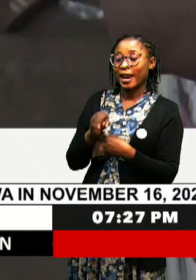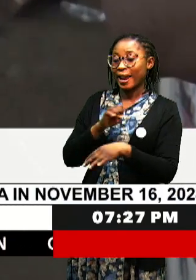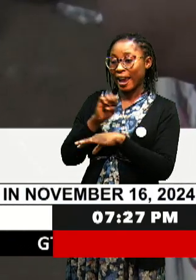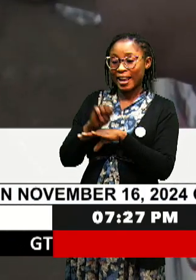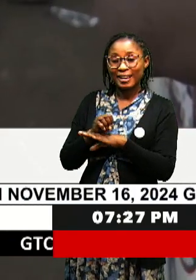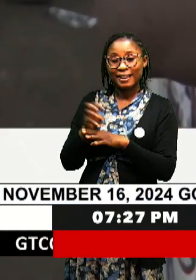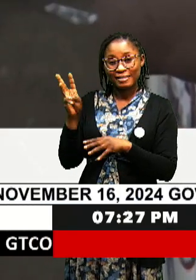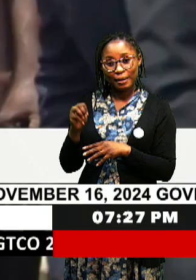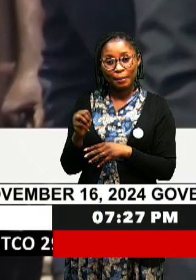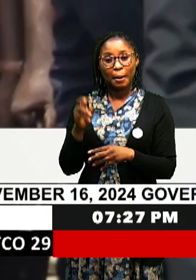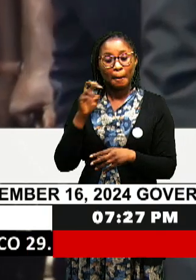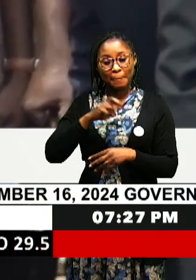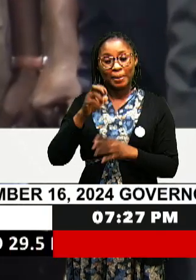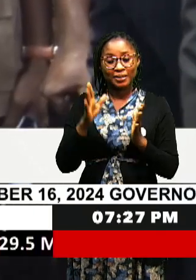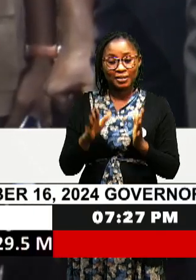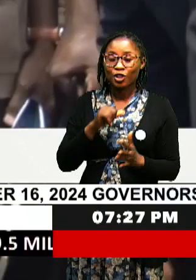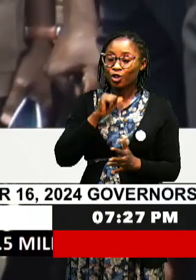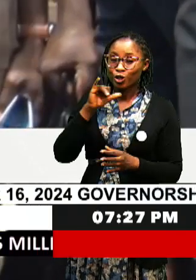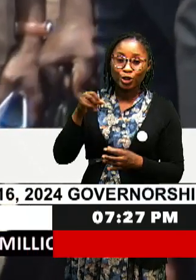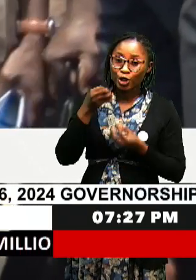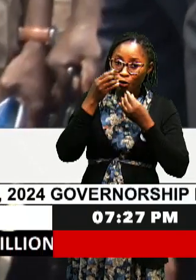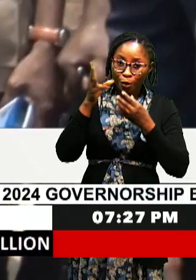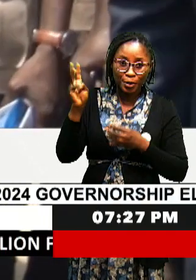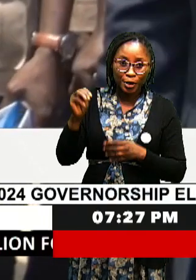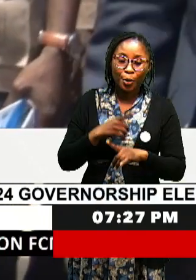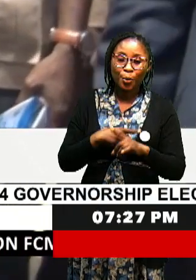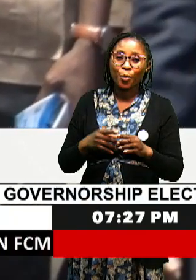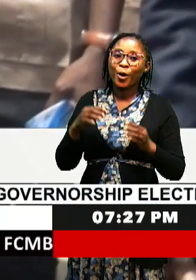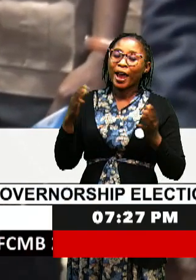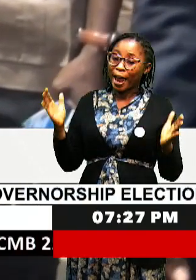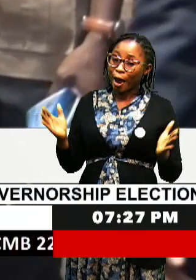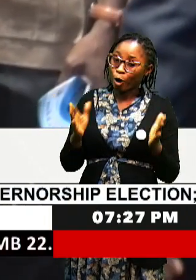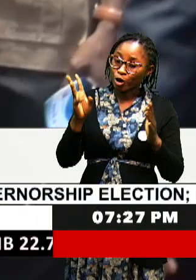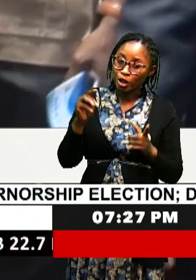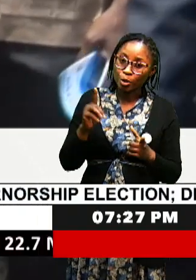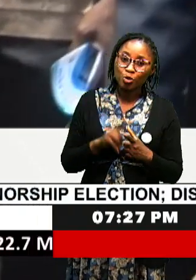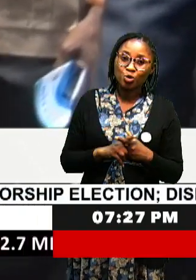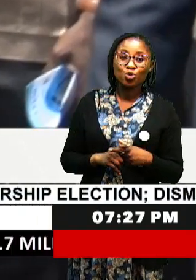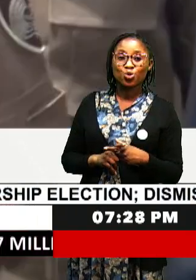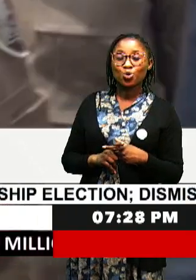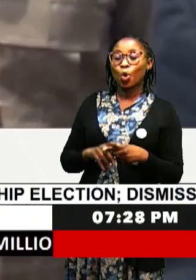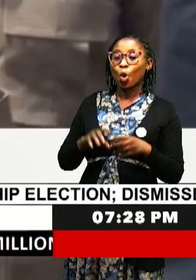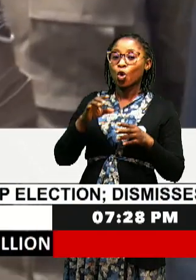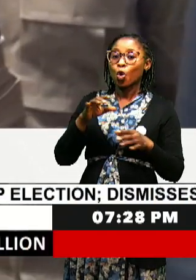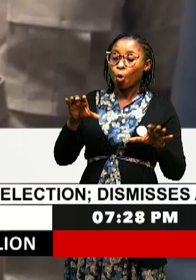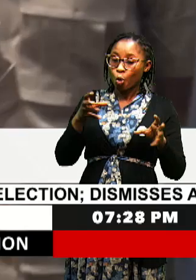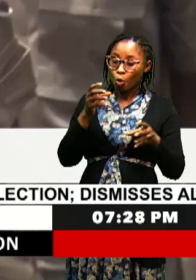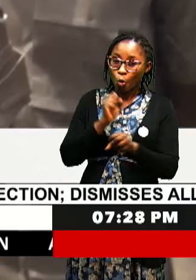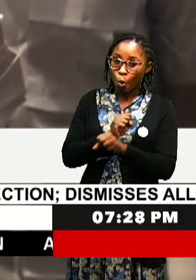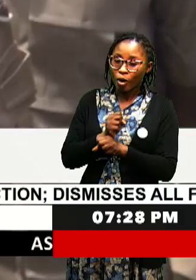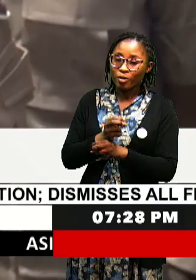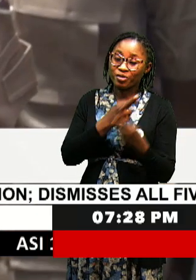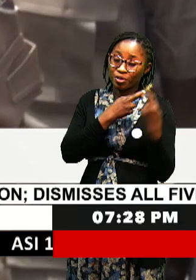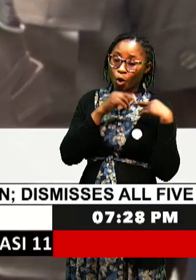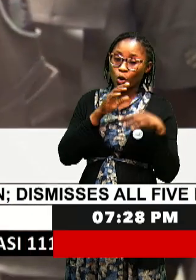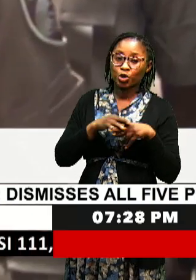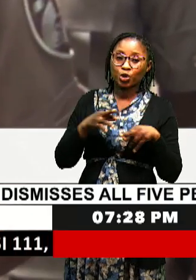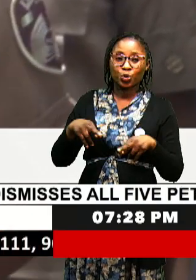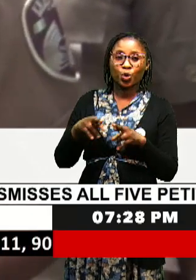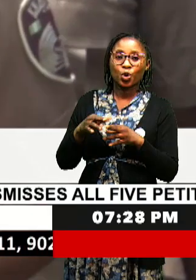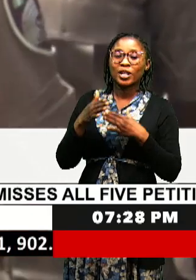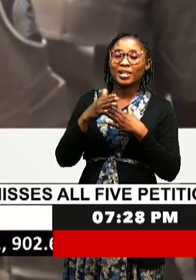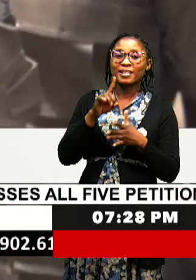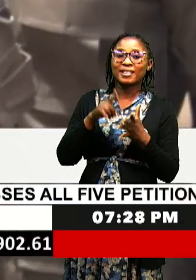and passengers, not just informing them, but empowering them to act responsibly on the roads. And leading this